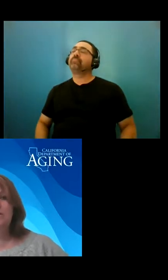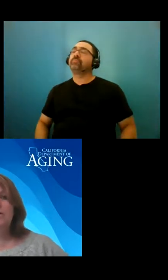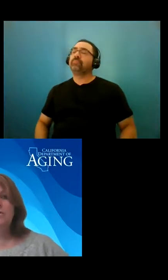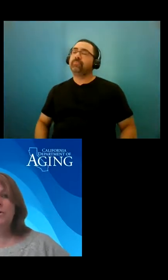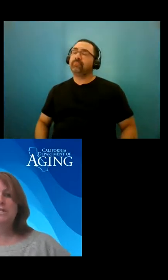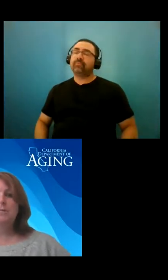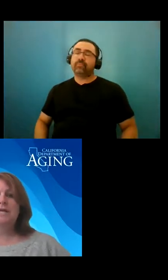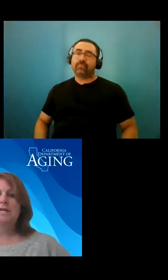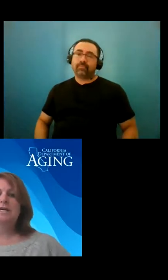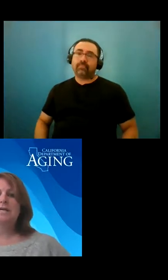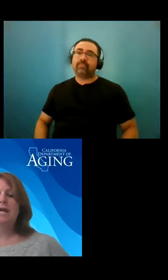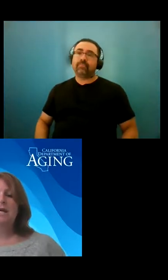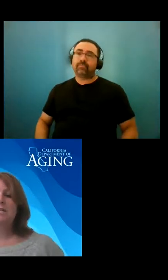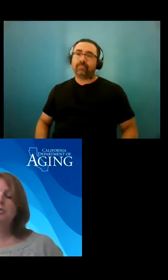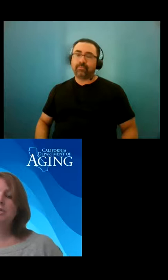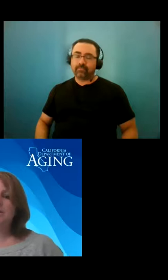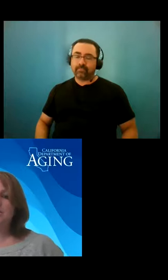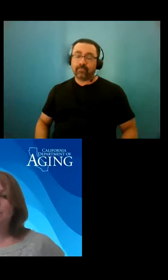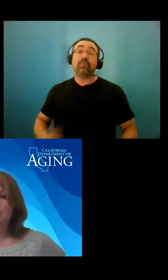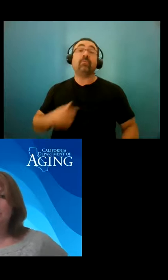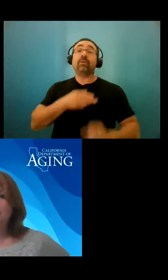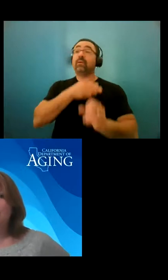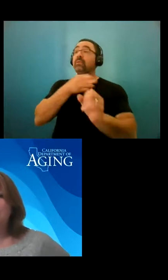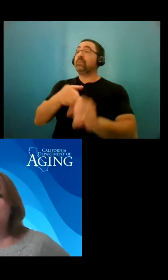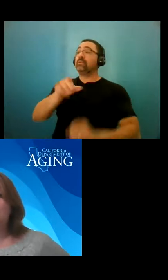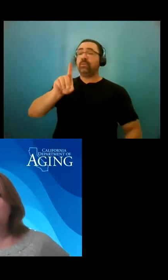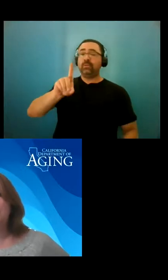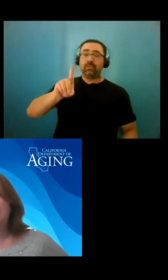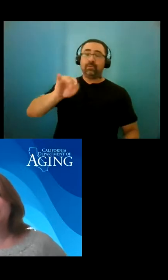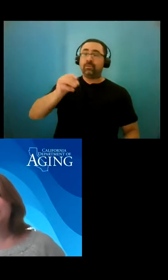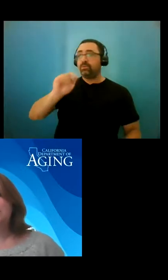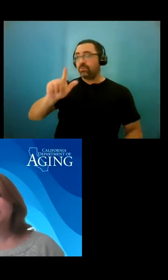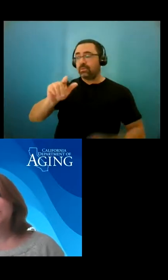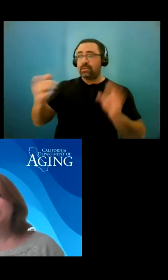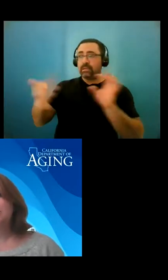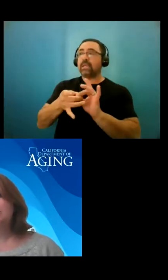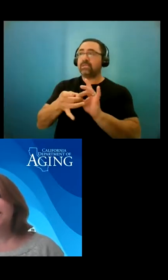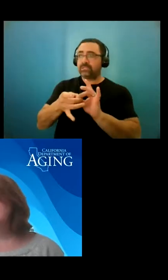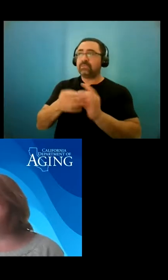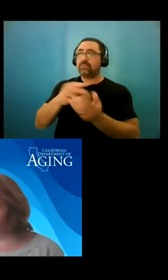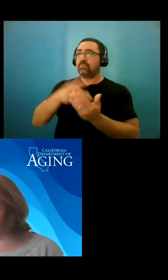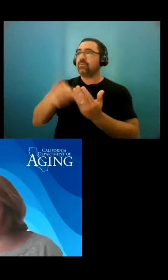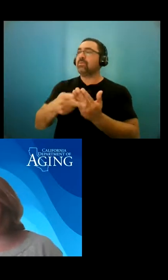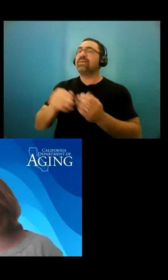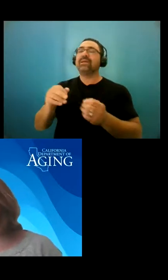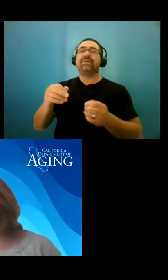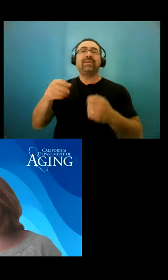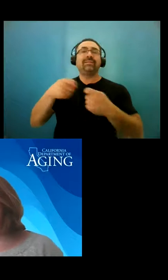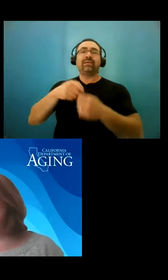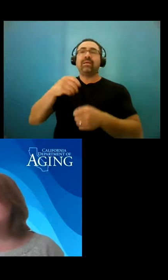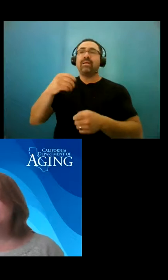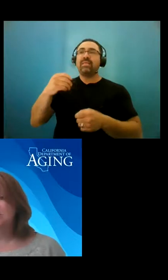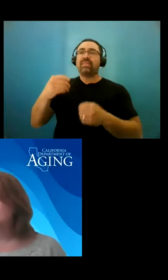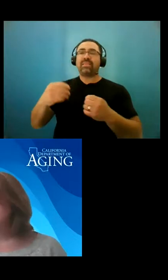We are also participating in a digital connection project. We are coordinating an electronic therapy PETS allocation to